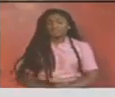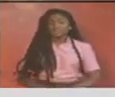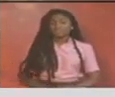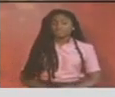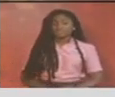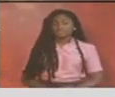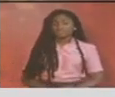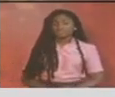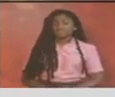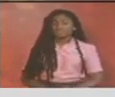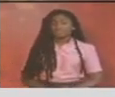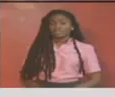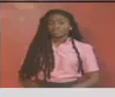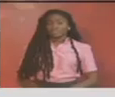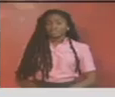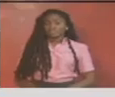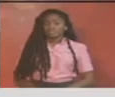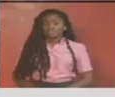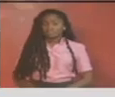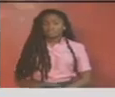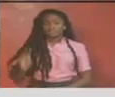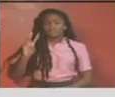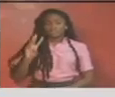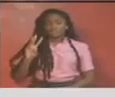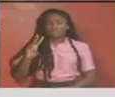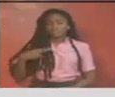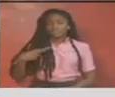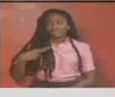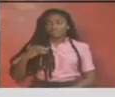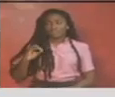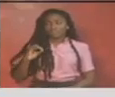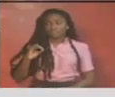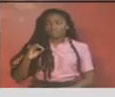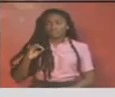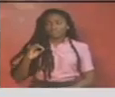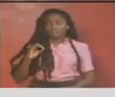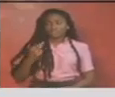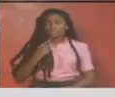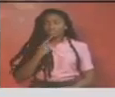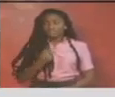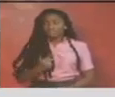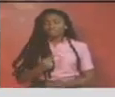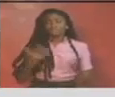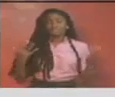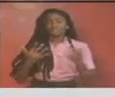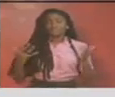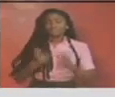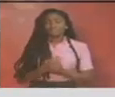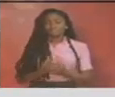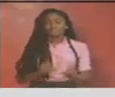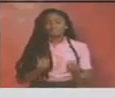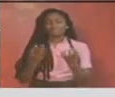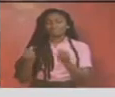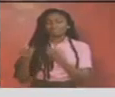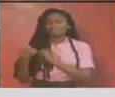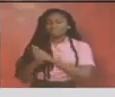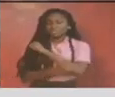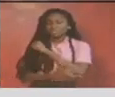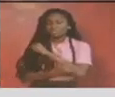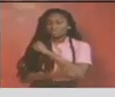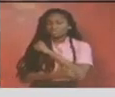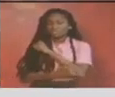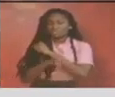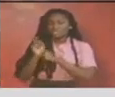please. The World Health Organization recognized that many countries need